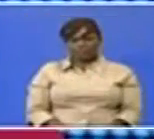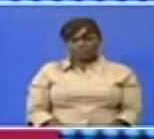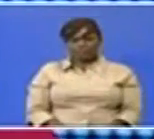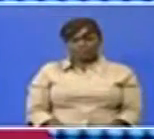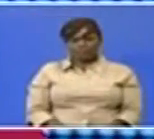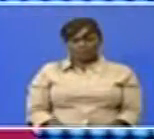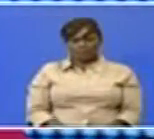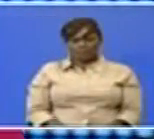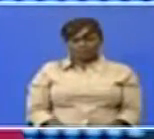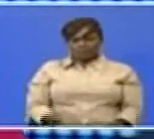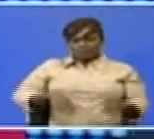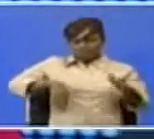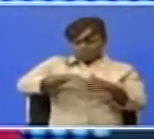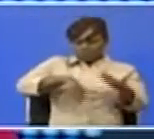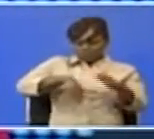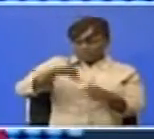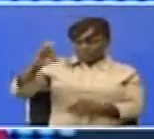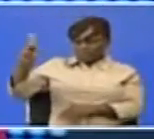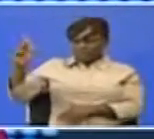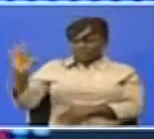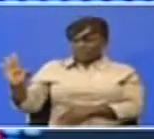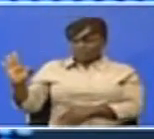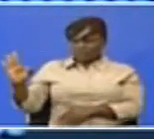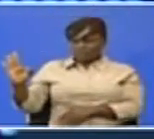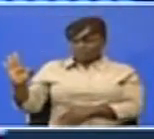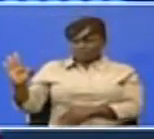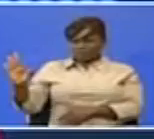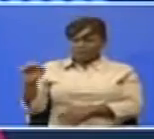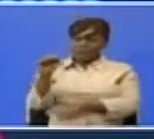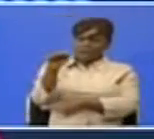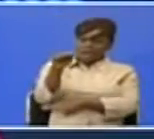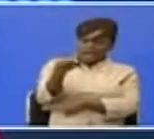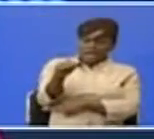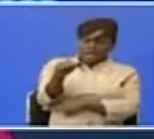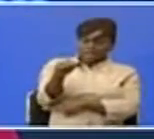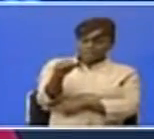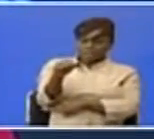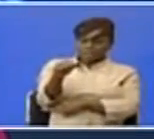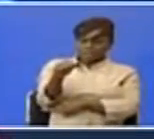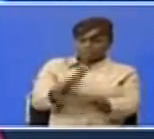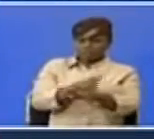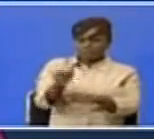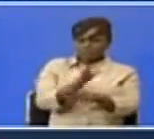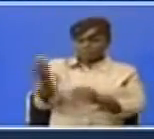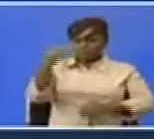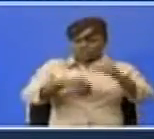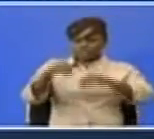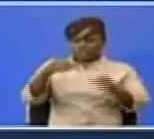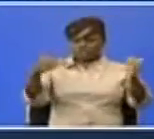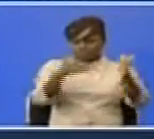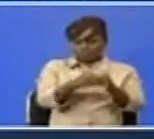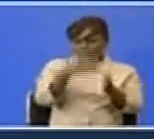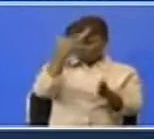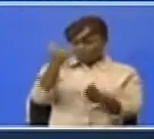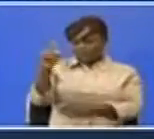A section of candidates vying for the Football Kenya Federation top posts are calling for the sub-branch elections to be called off, citing